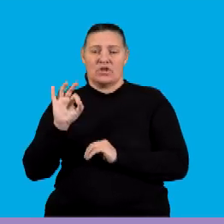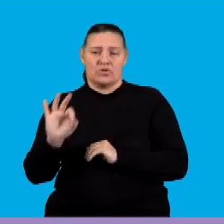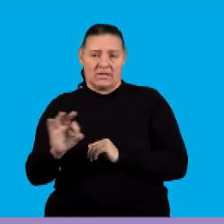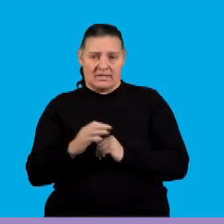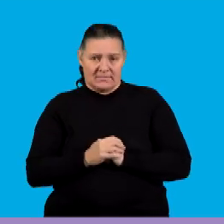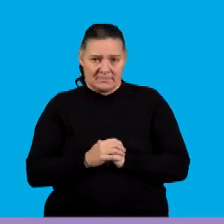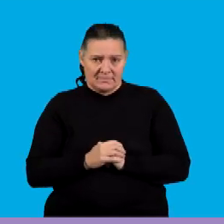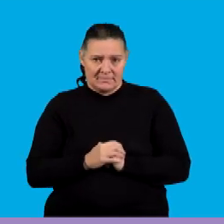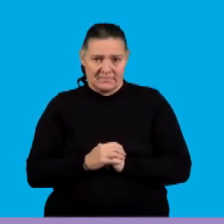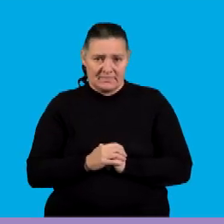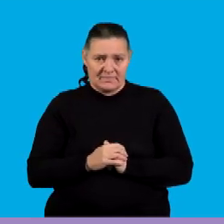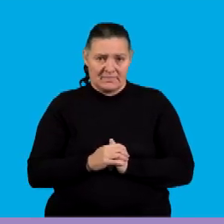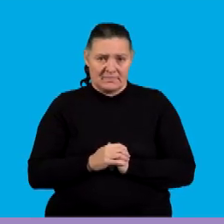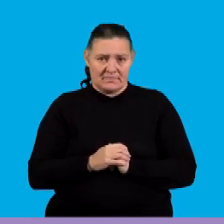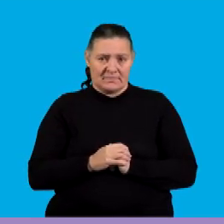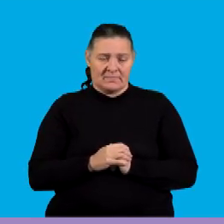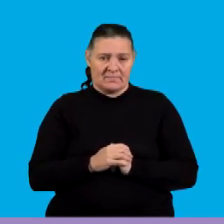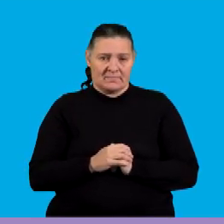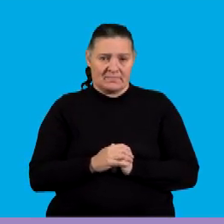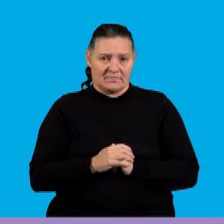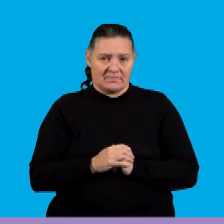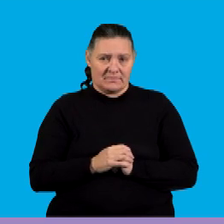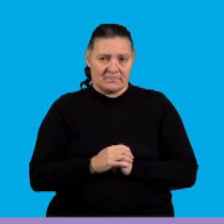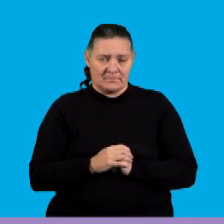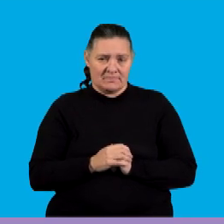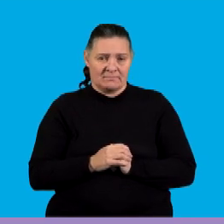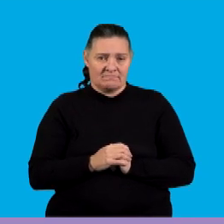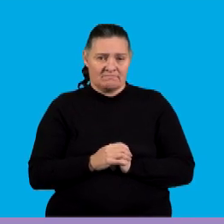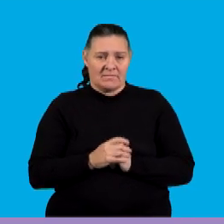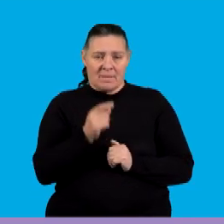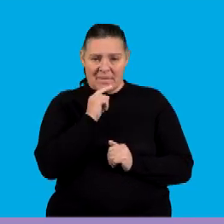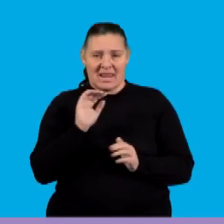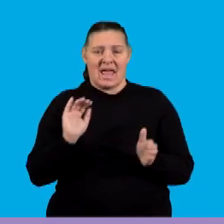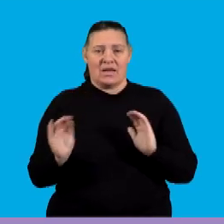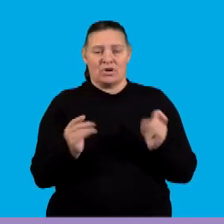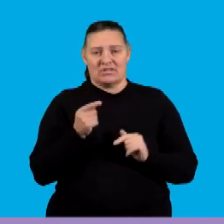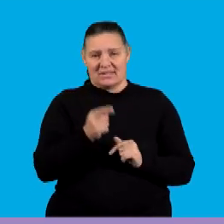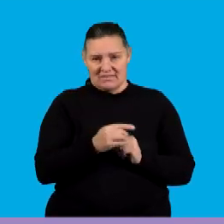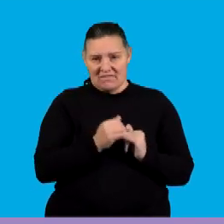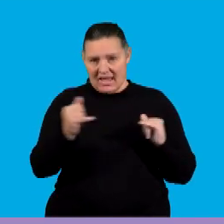-3 for our y-intercept. And that is the equation